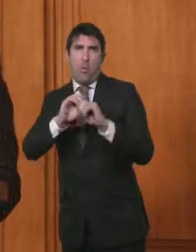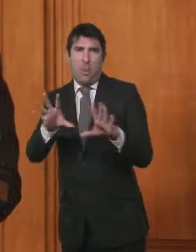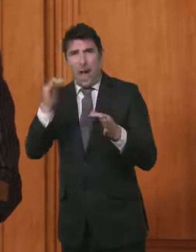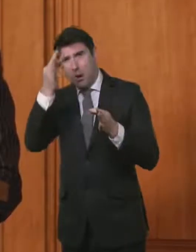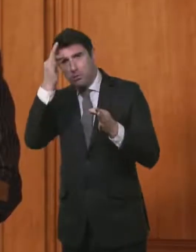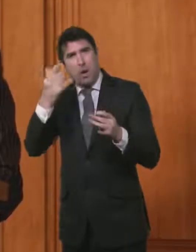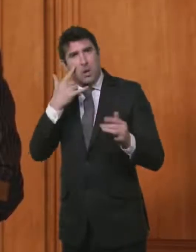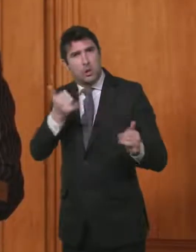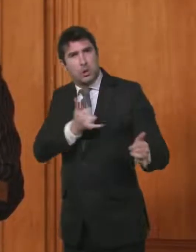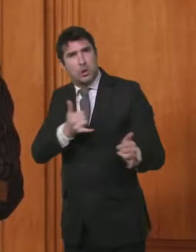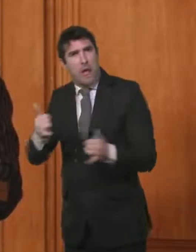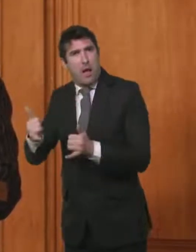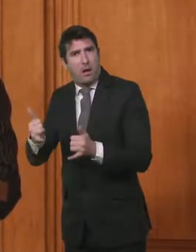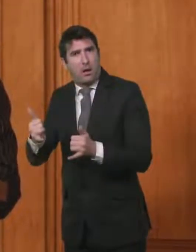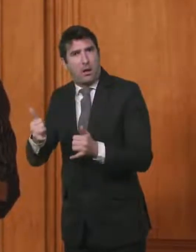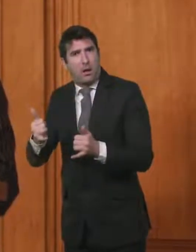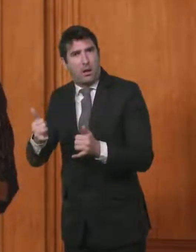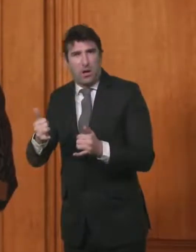more